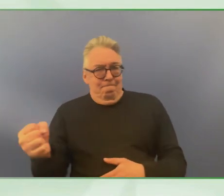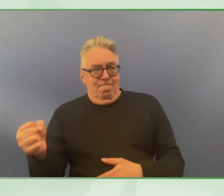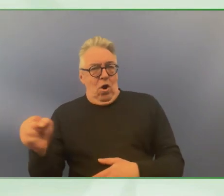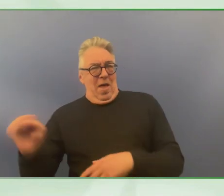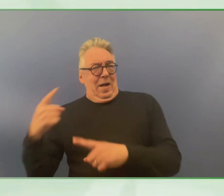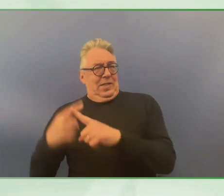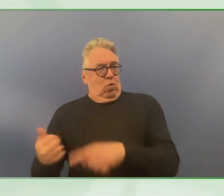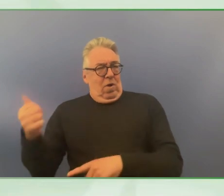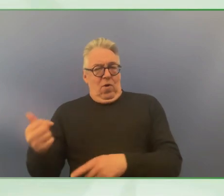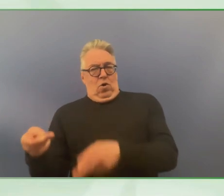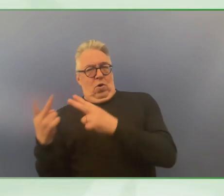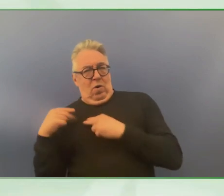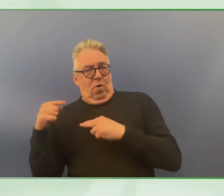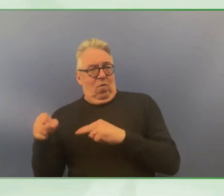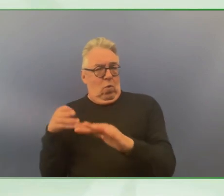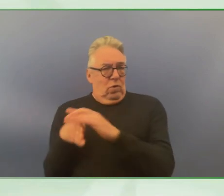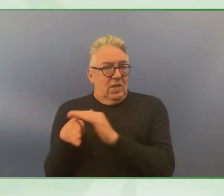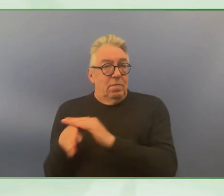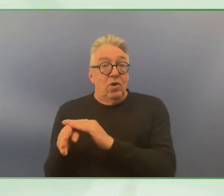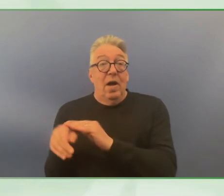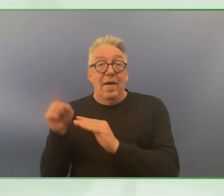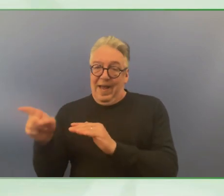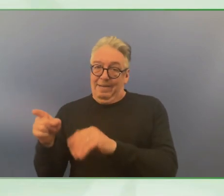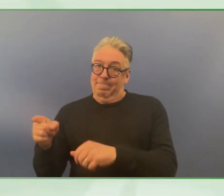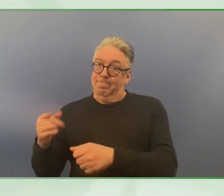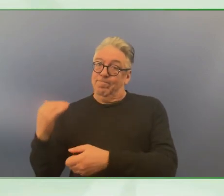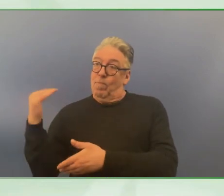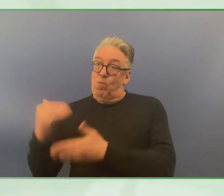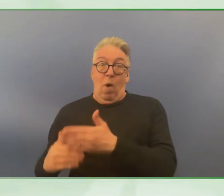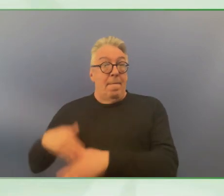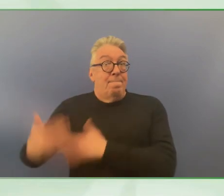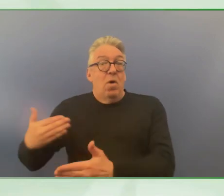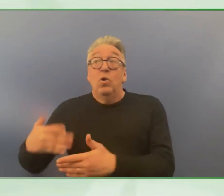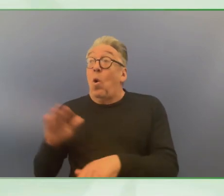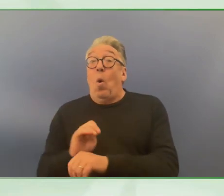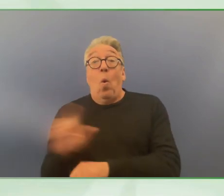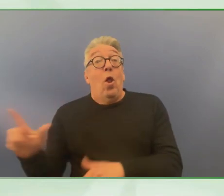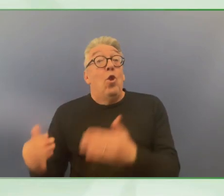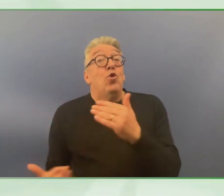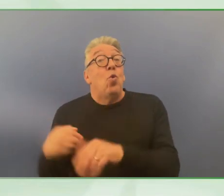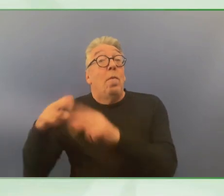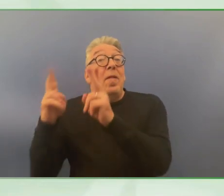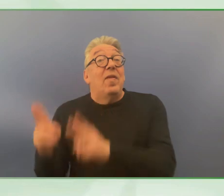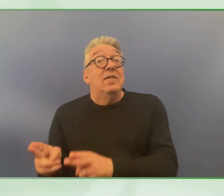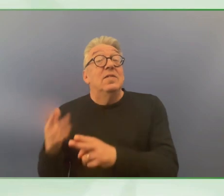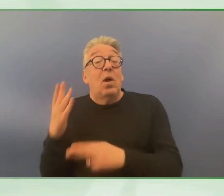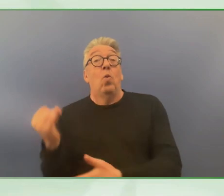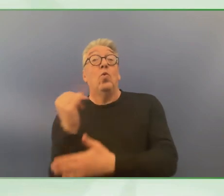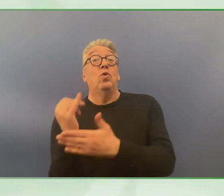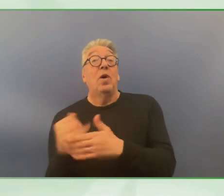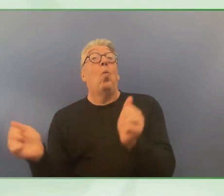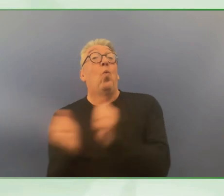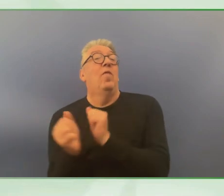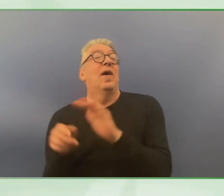for accessibility, and they've stepped up their programs, and now all of their new buildings are designed to be accessible. So as